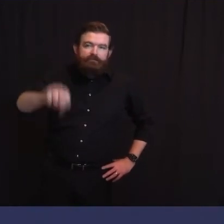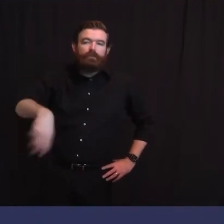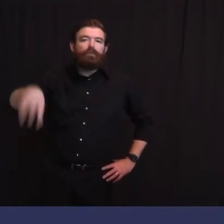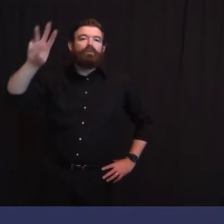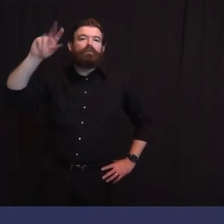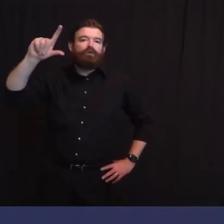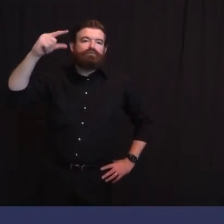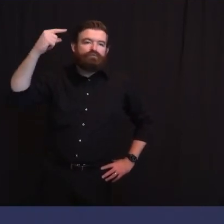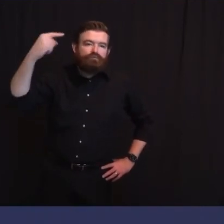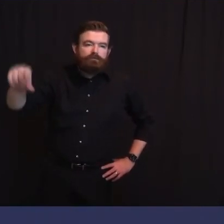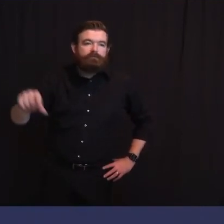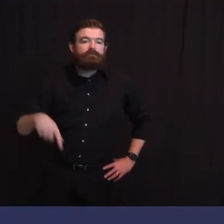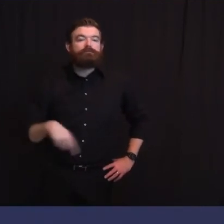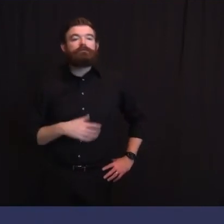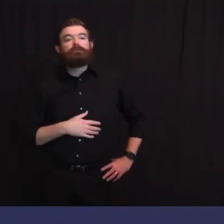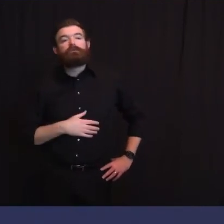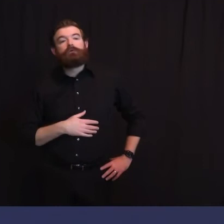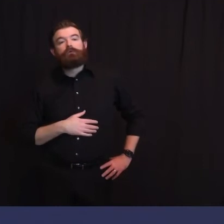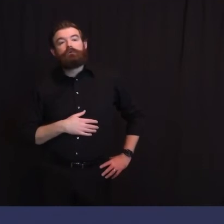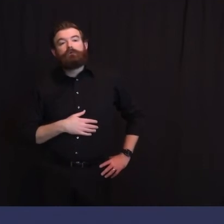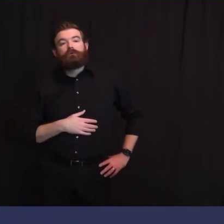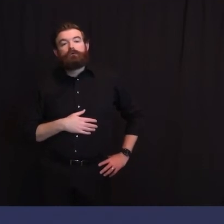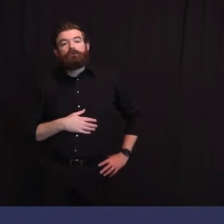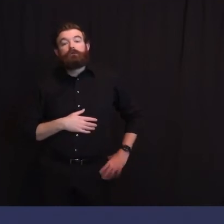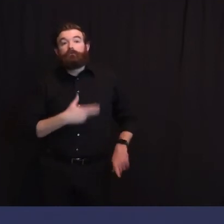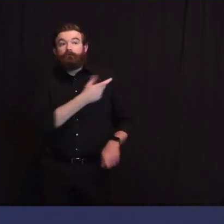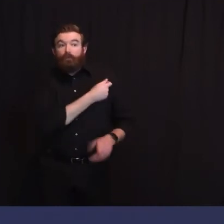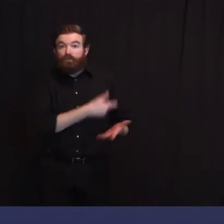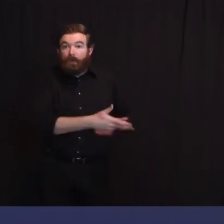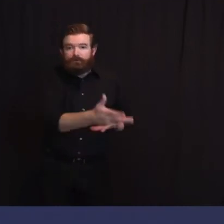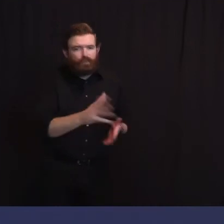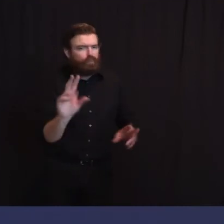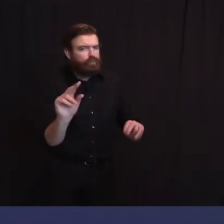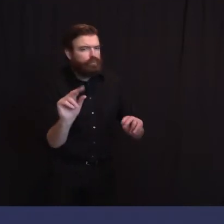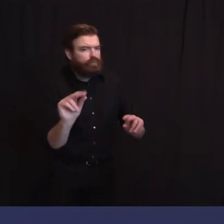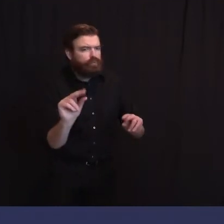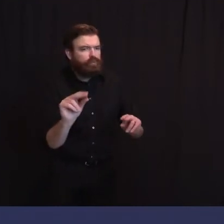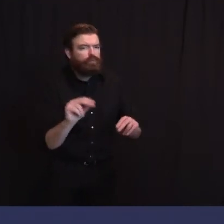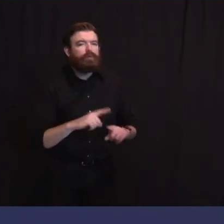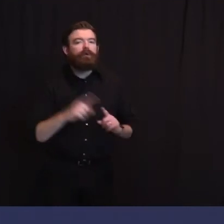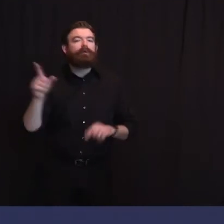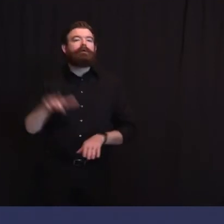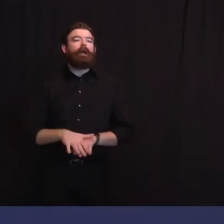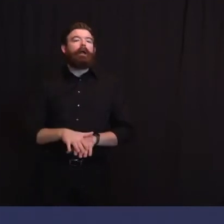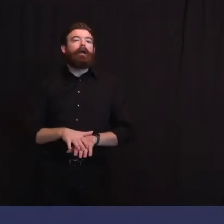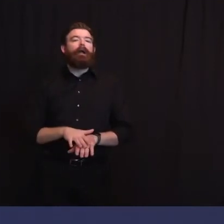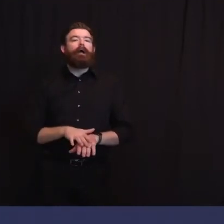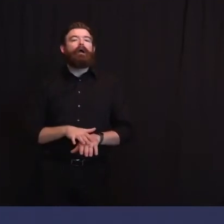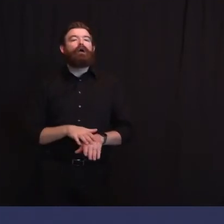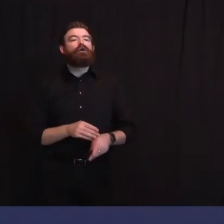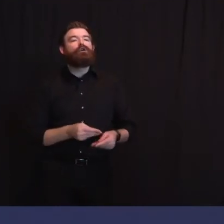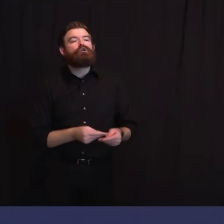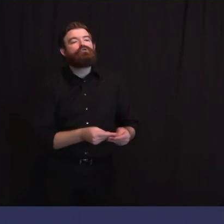getting wasted, they're not going unused, but they need to put more urgency and more manpower into this.